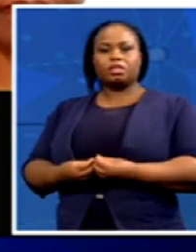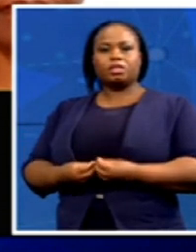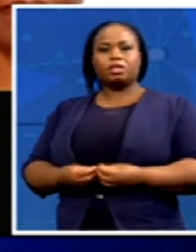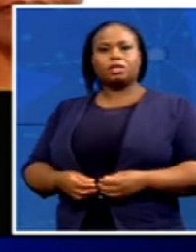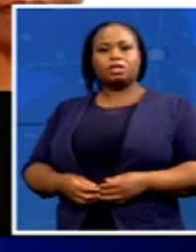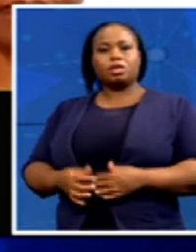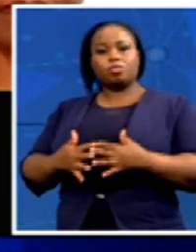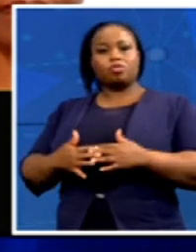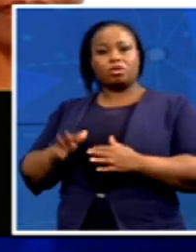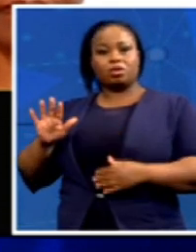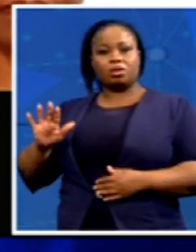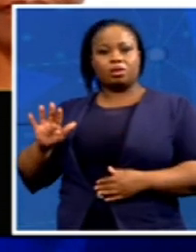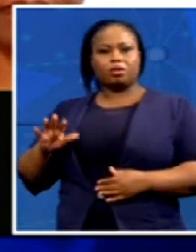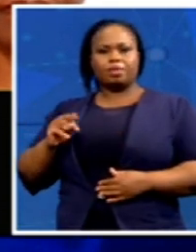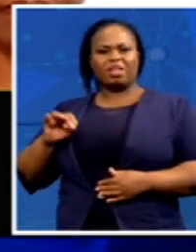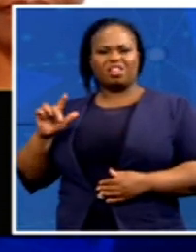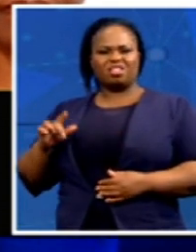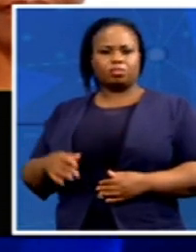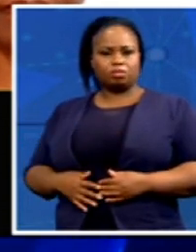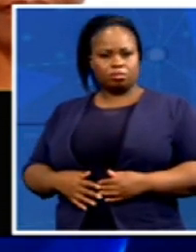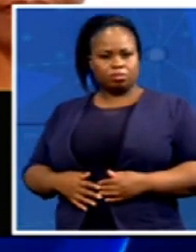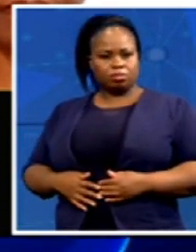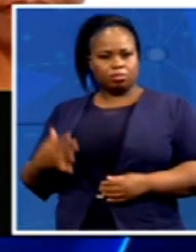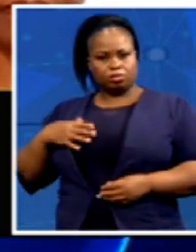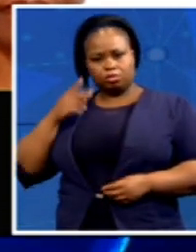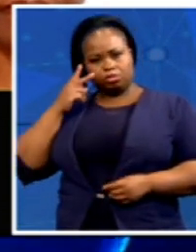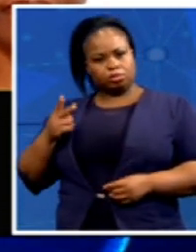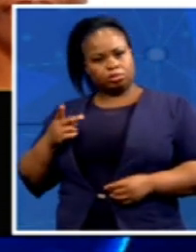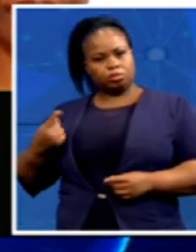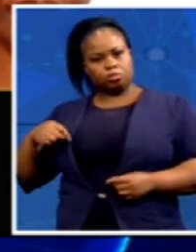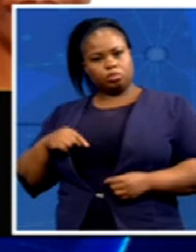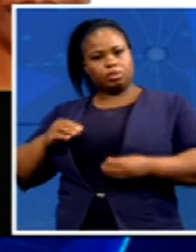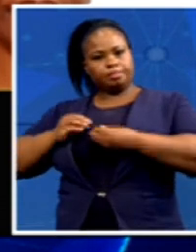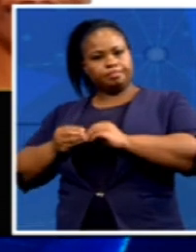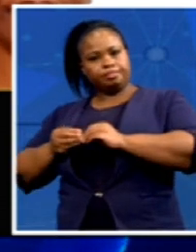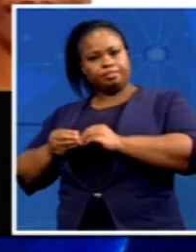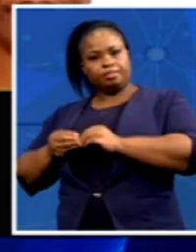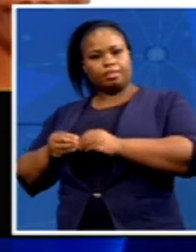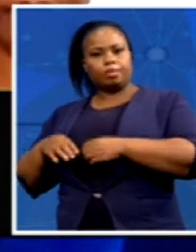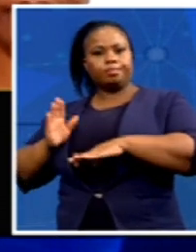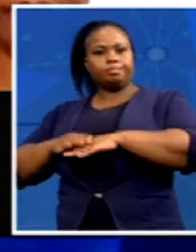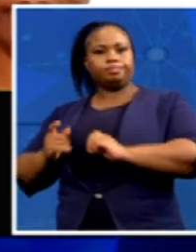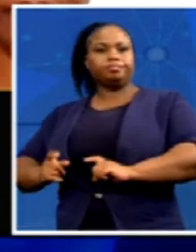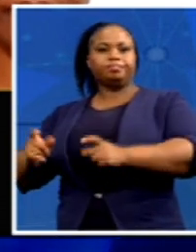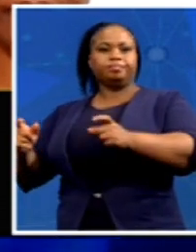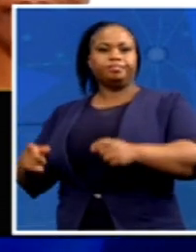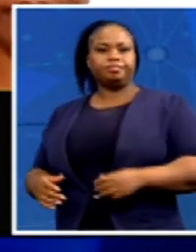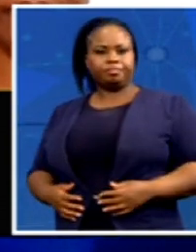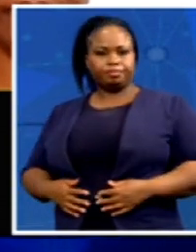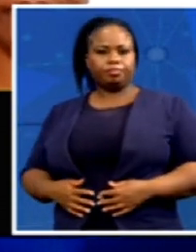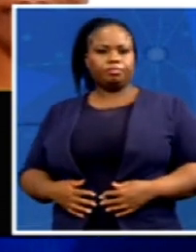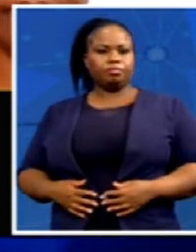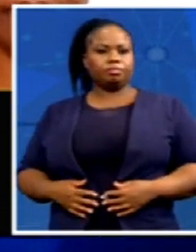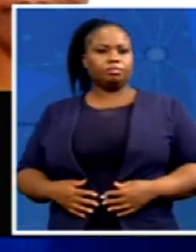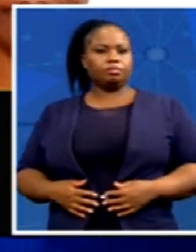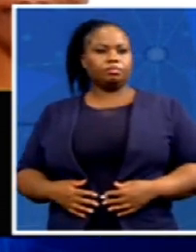we can do in terms of moving that manufacturing as quickly as possible. We have other groups in Africa like Aspen